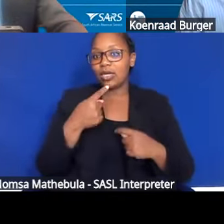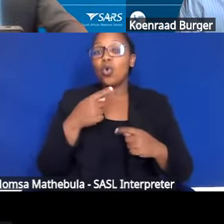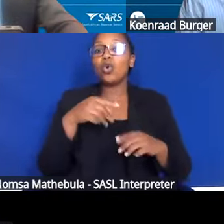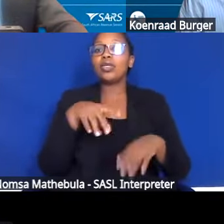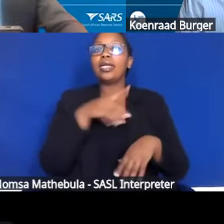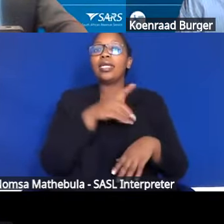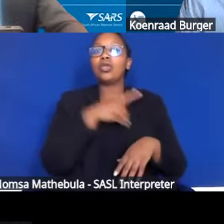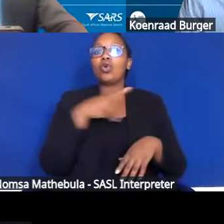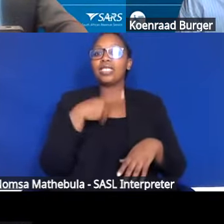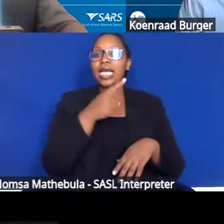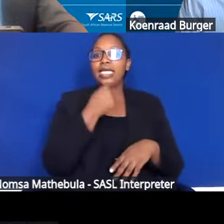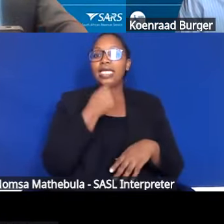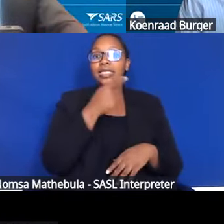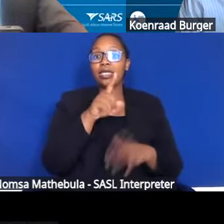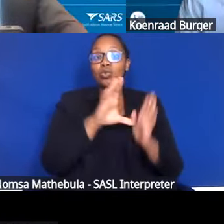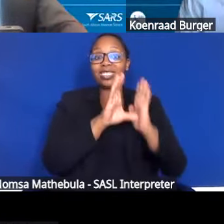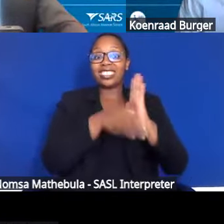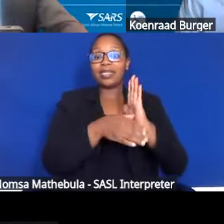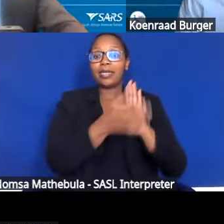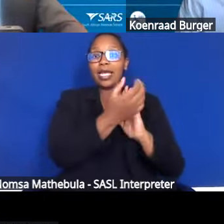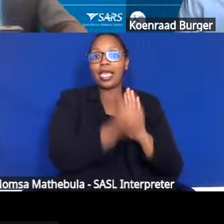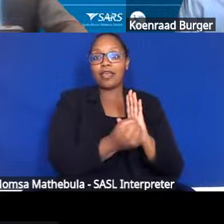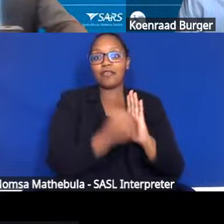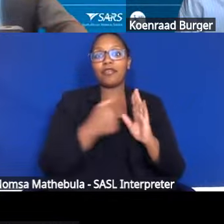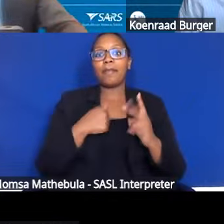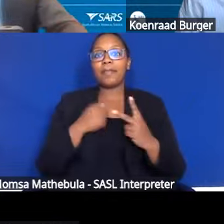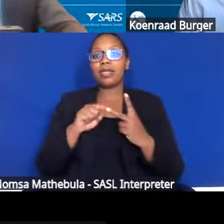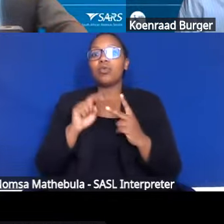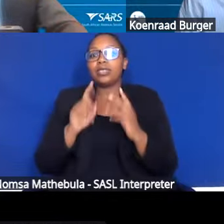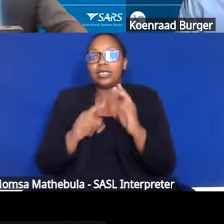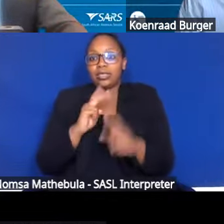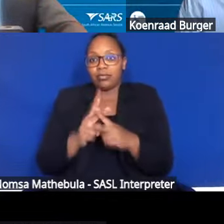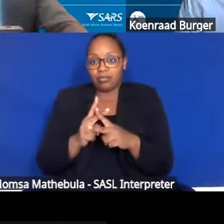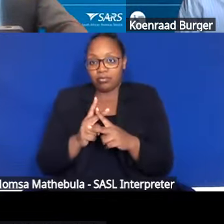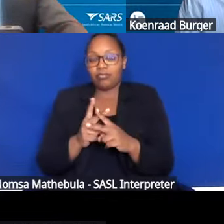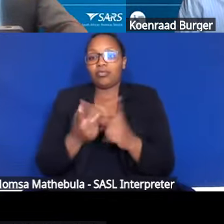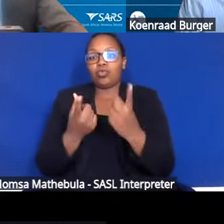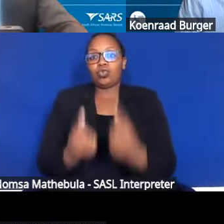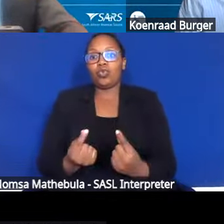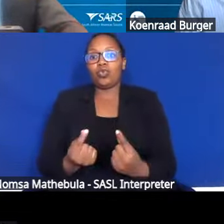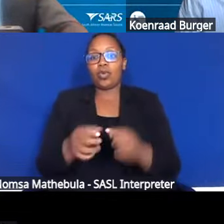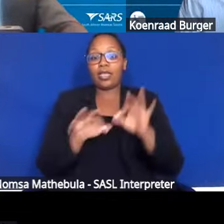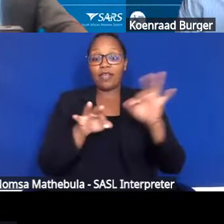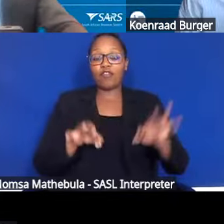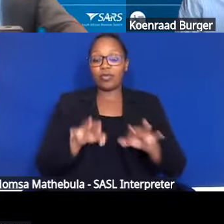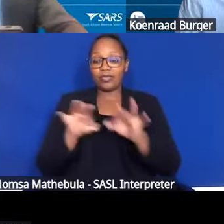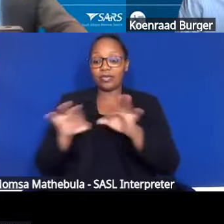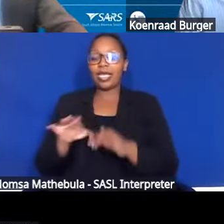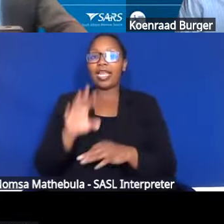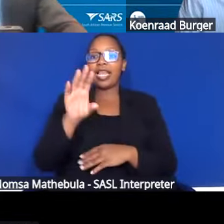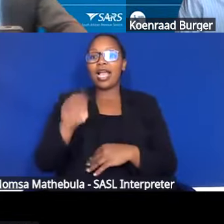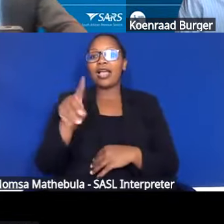redo the forms and ask my physio and a therapist to